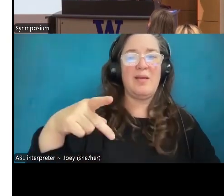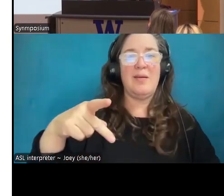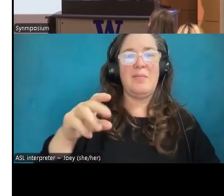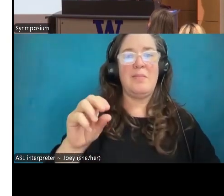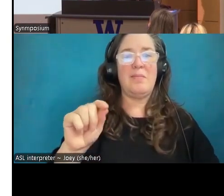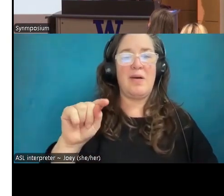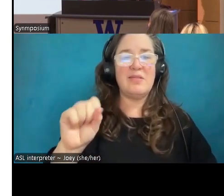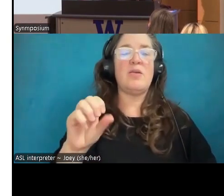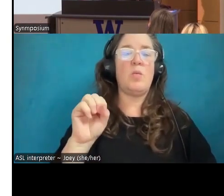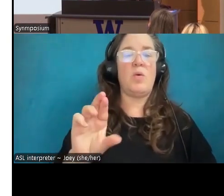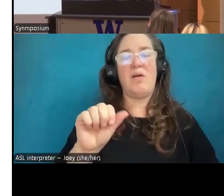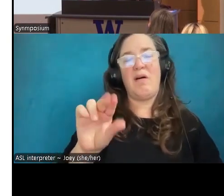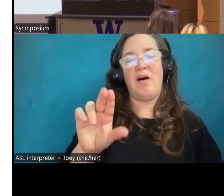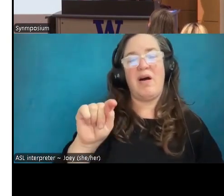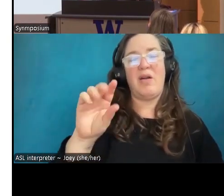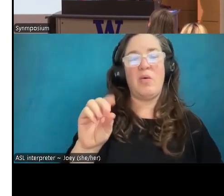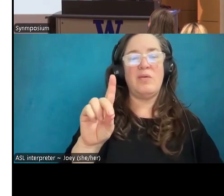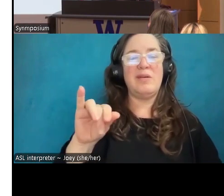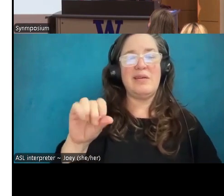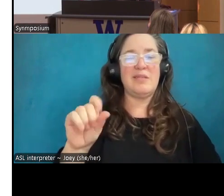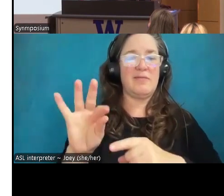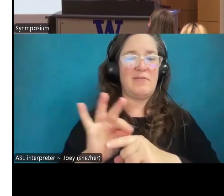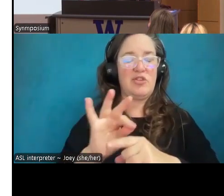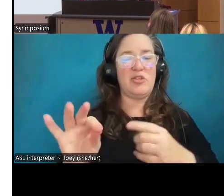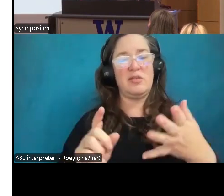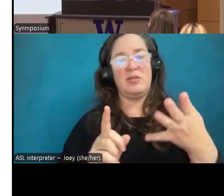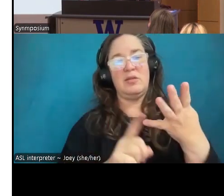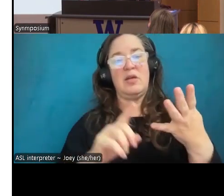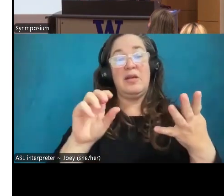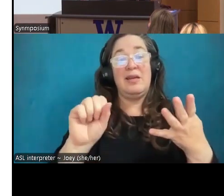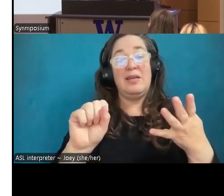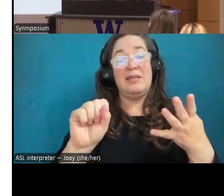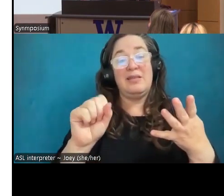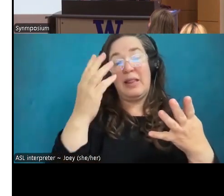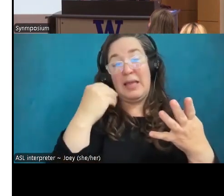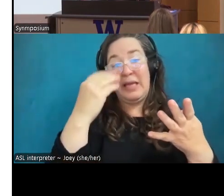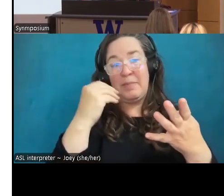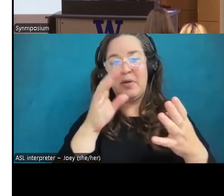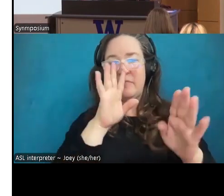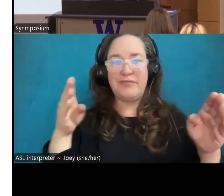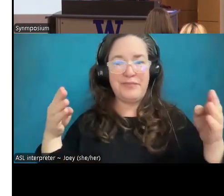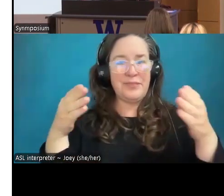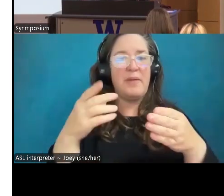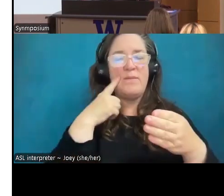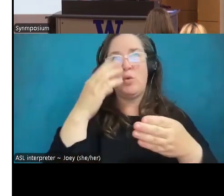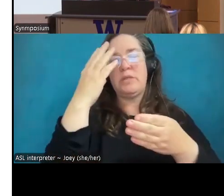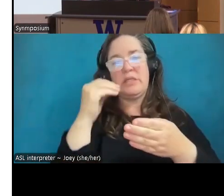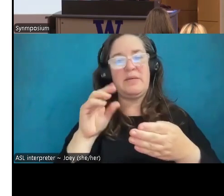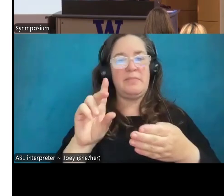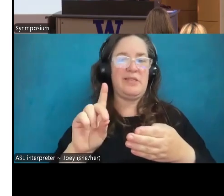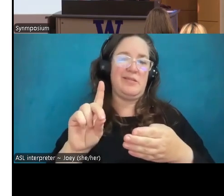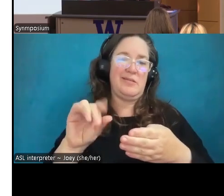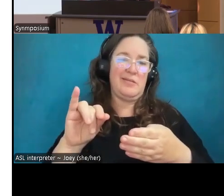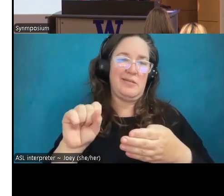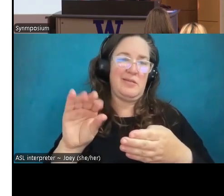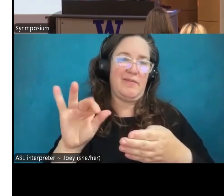have Sleep, looking at modafinil and solriamfetol for sleep dysfunction. And we have Energize, looking at cardiopulmonary rehabilitation for those